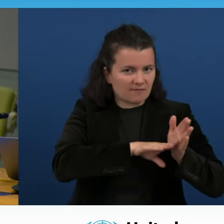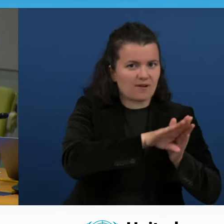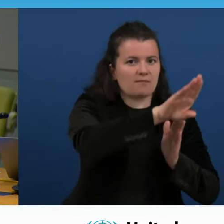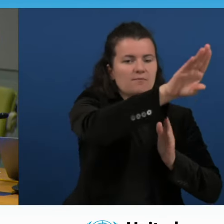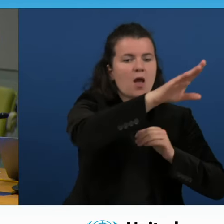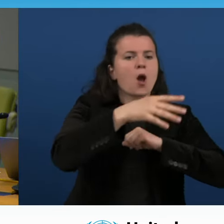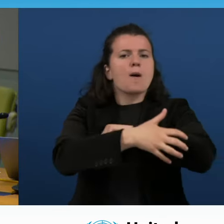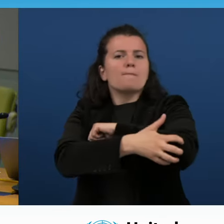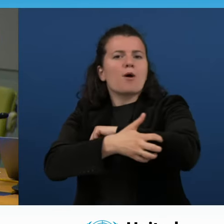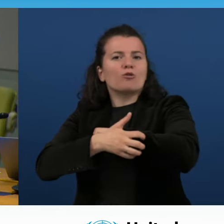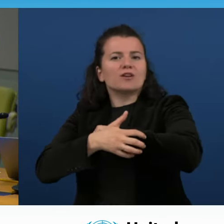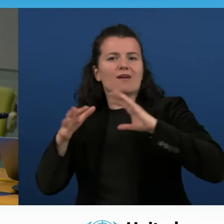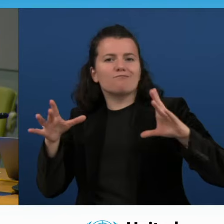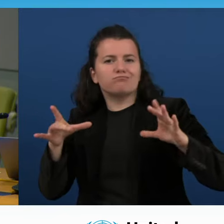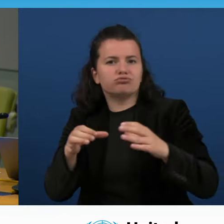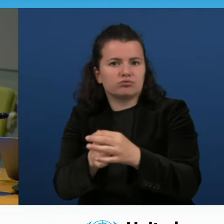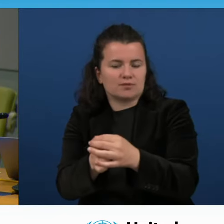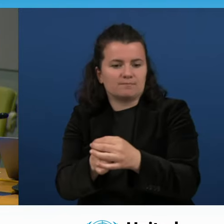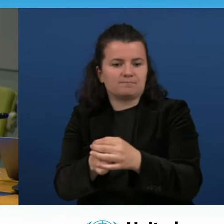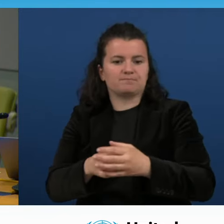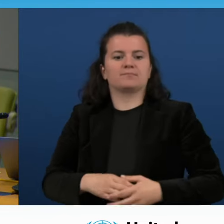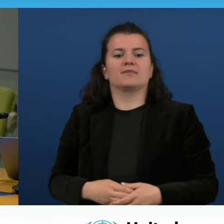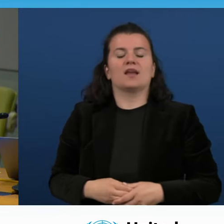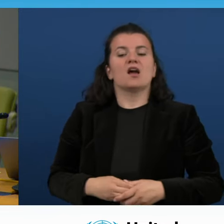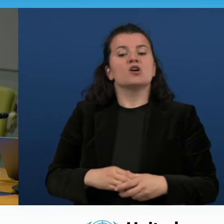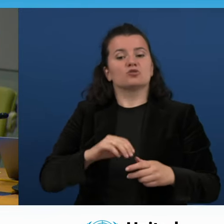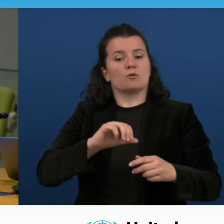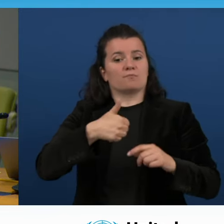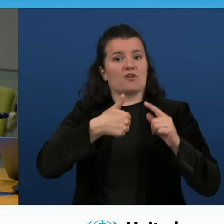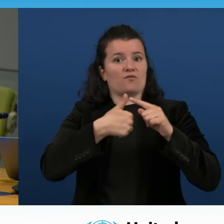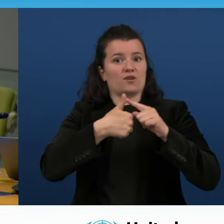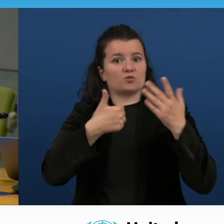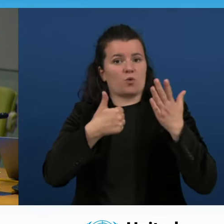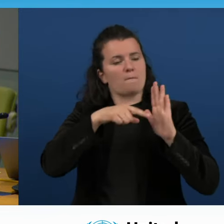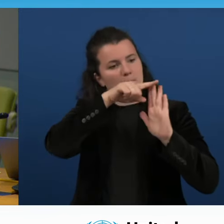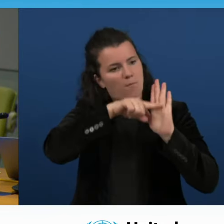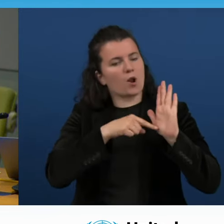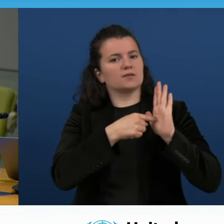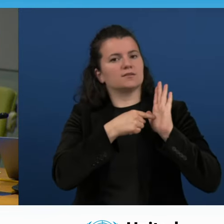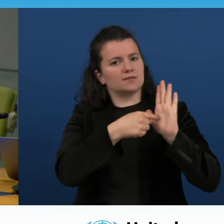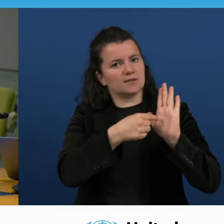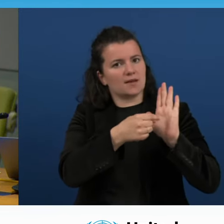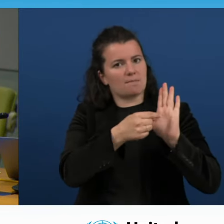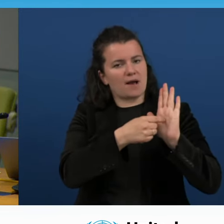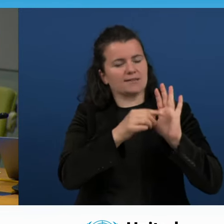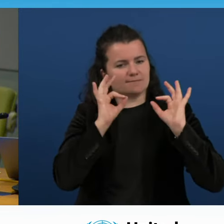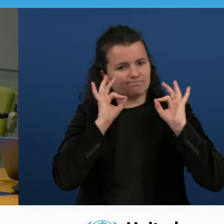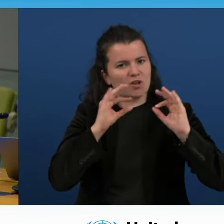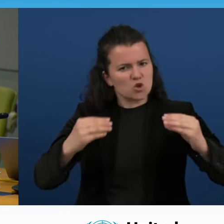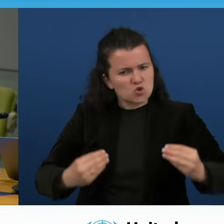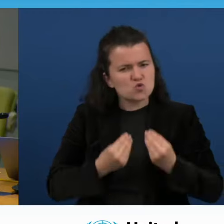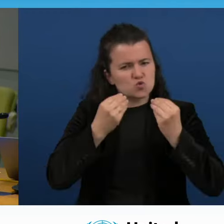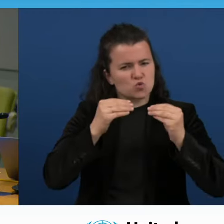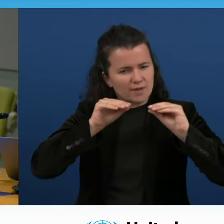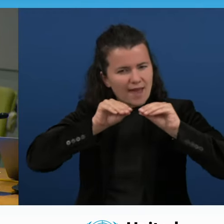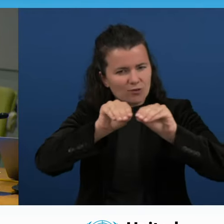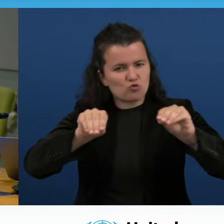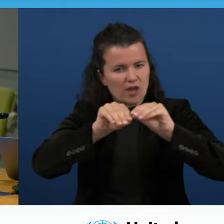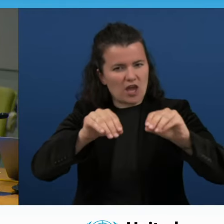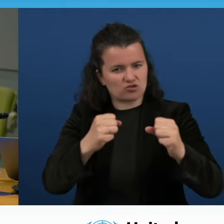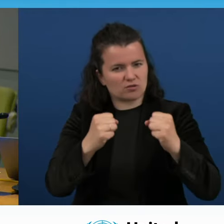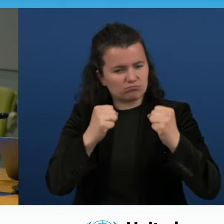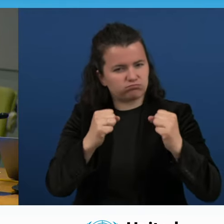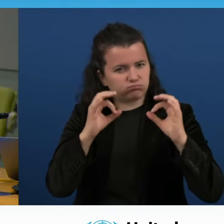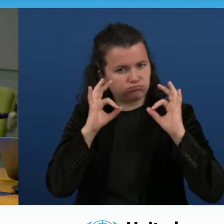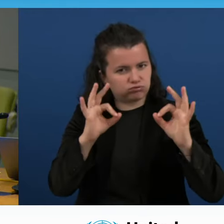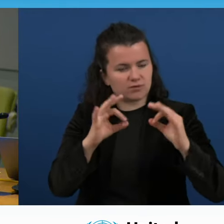know, youth-focused education policies. Governments obviously must ensure that, you know, education systems are reformed